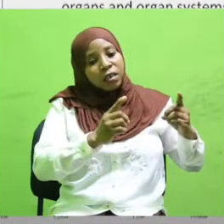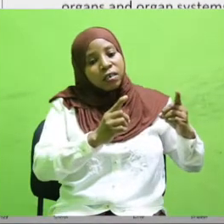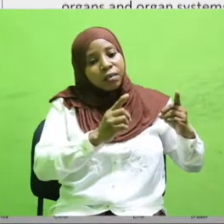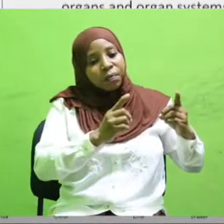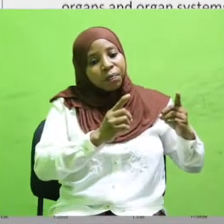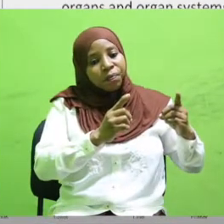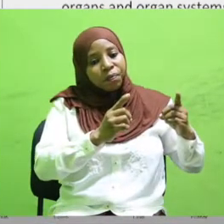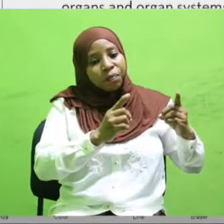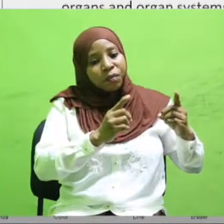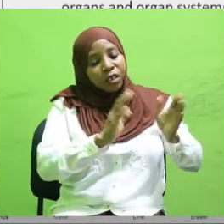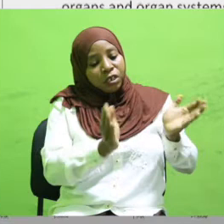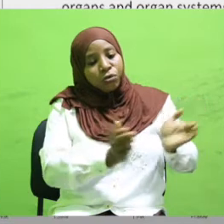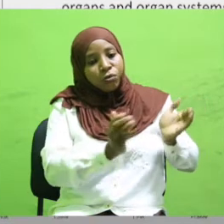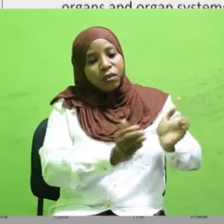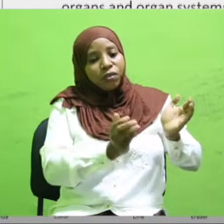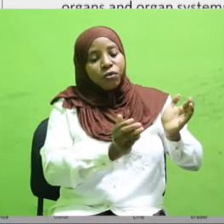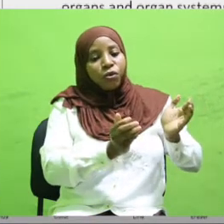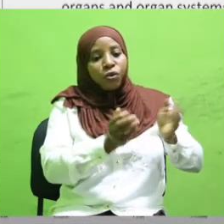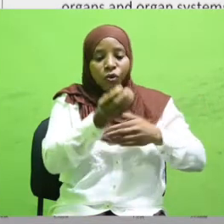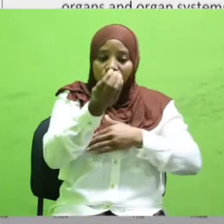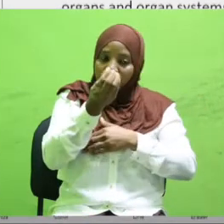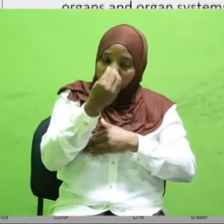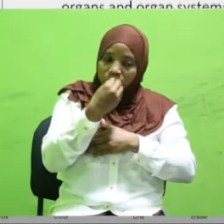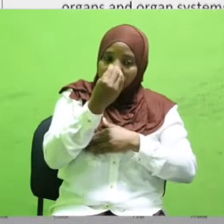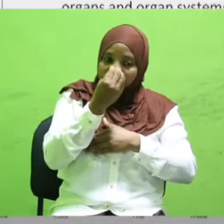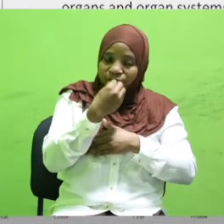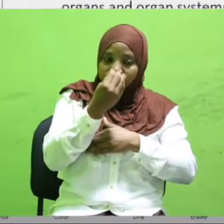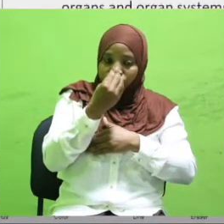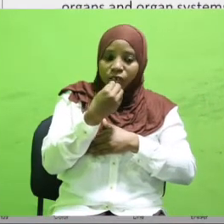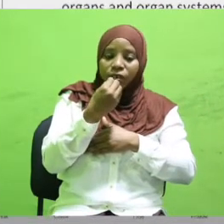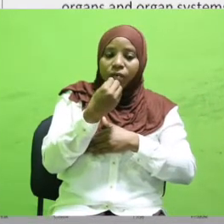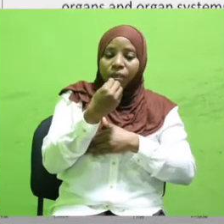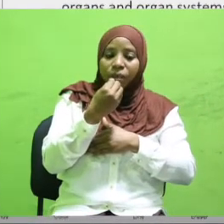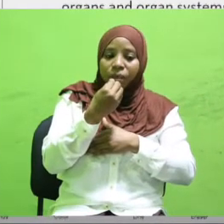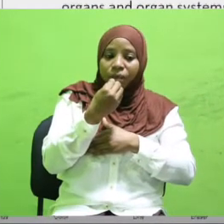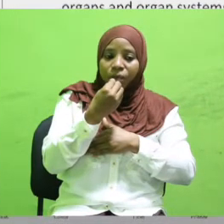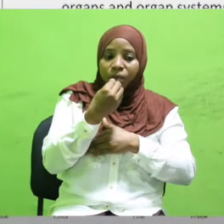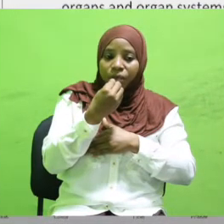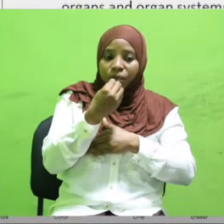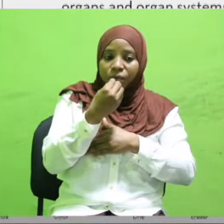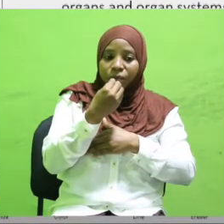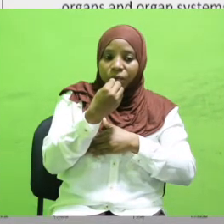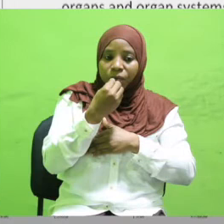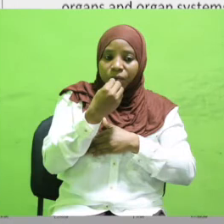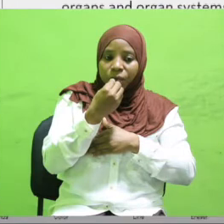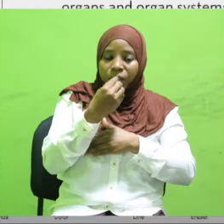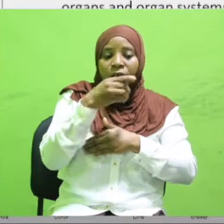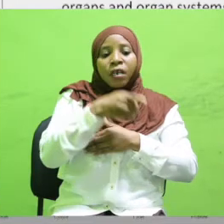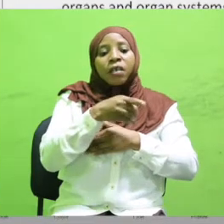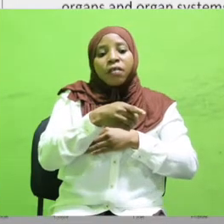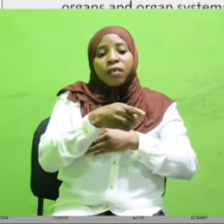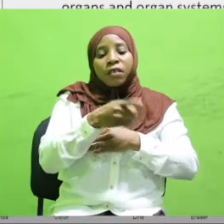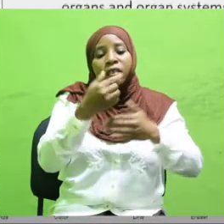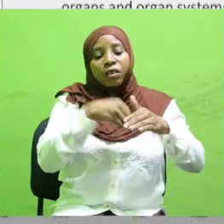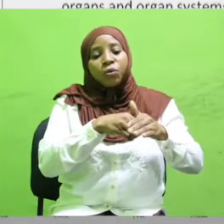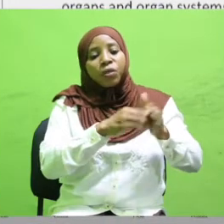So, members of kingdom plantae store their food or store their manufactured food in the